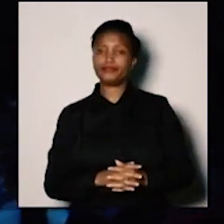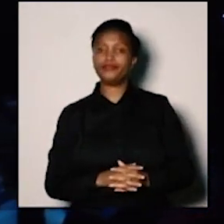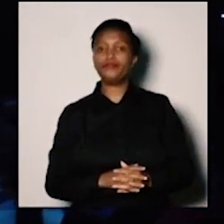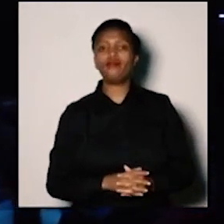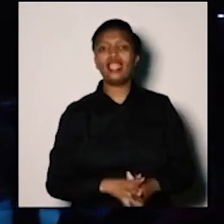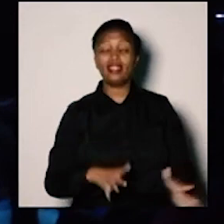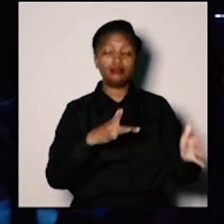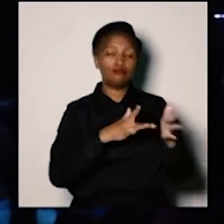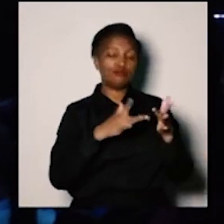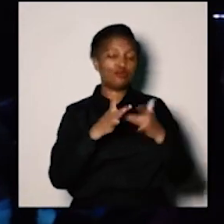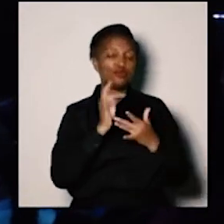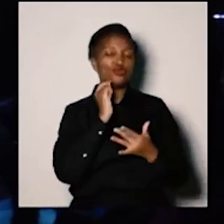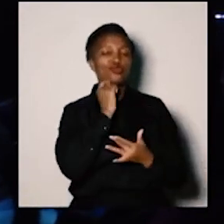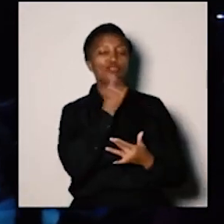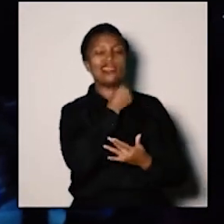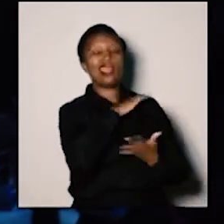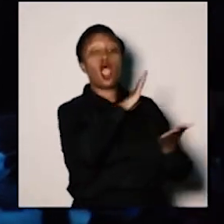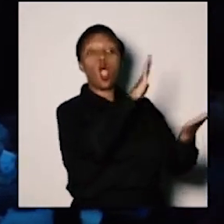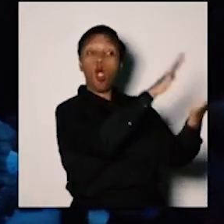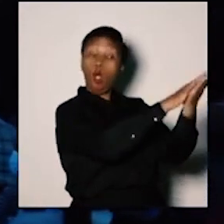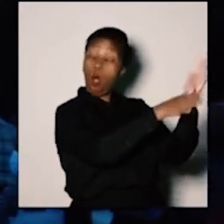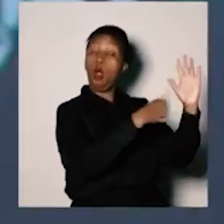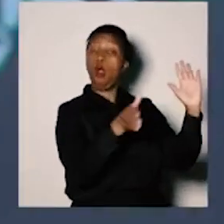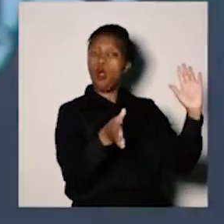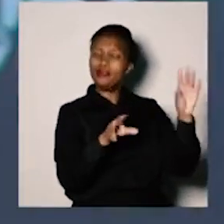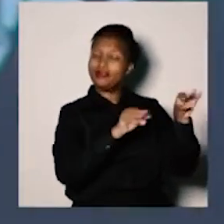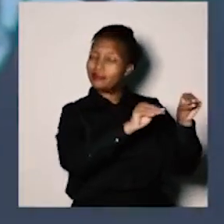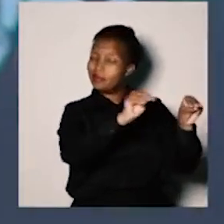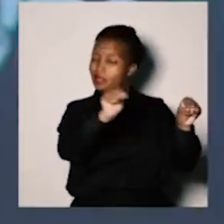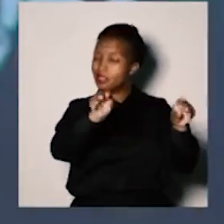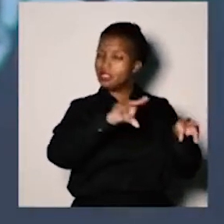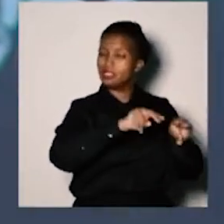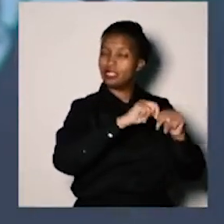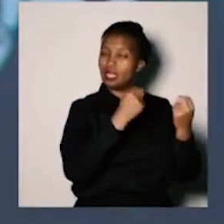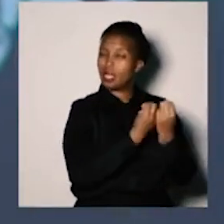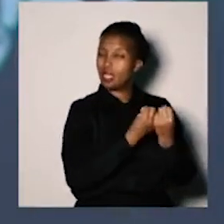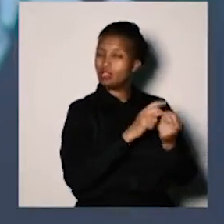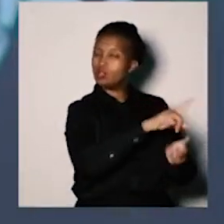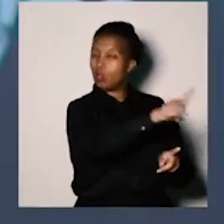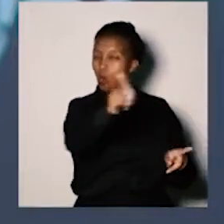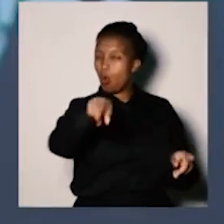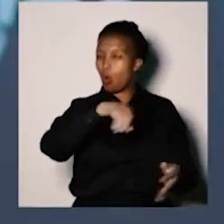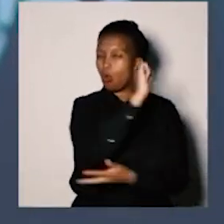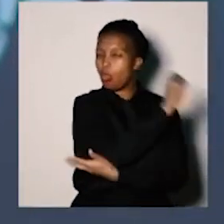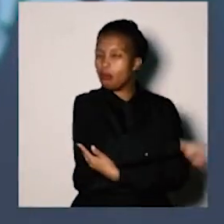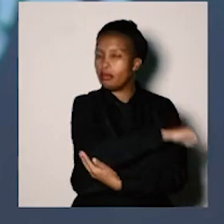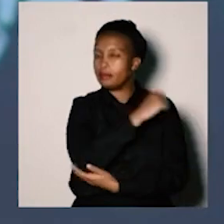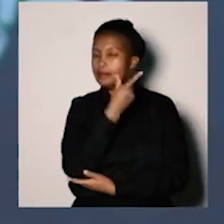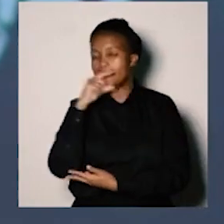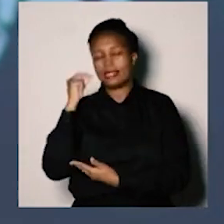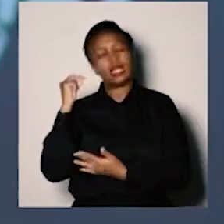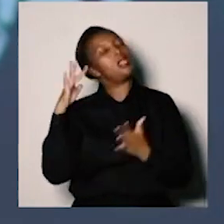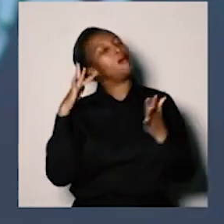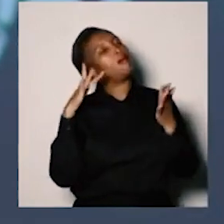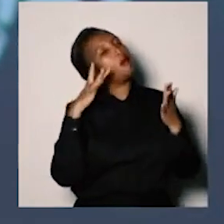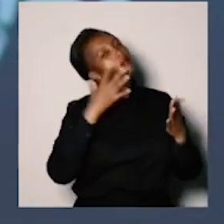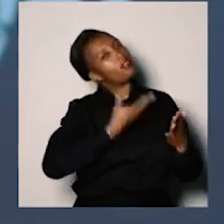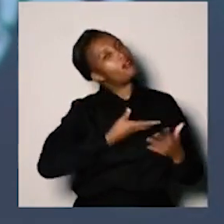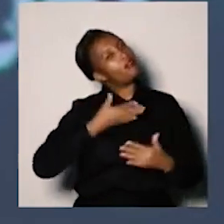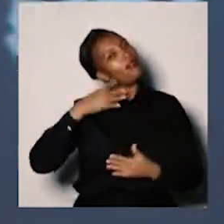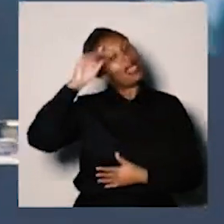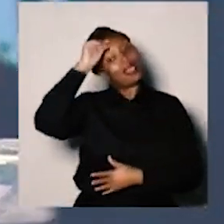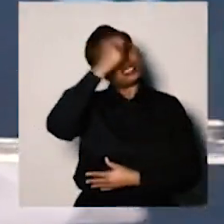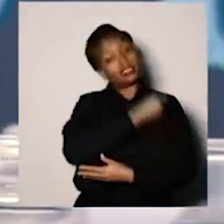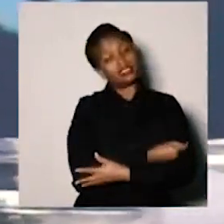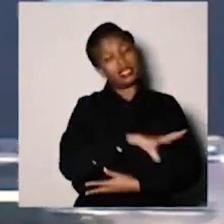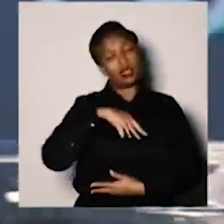So Jesus says, go therefore and teach all nations, baptizing them in the name of the Father, the Son, and the Holy Ghost. So what we're going to do,